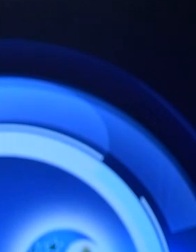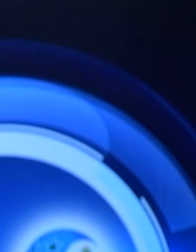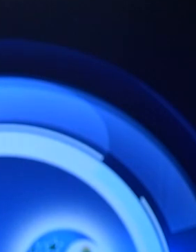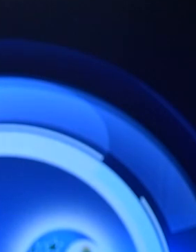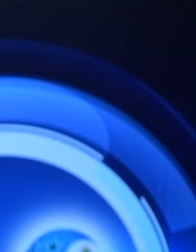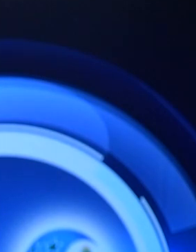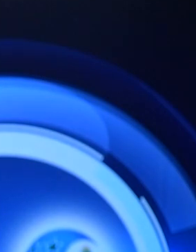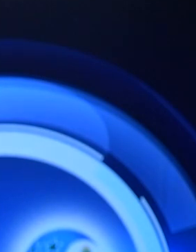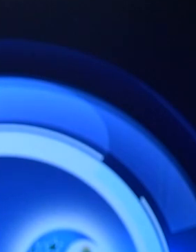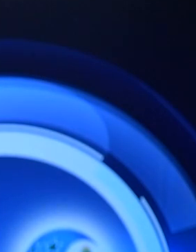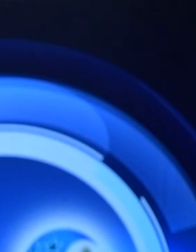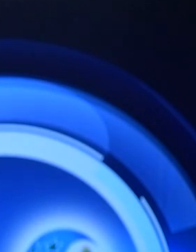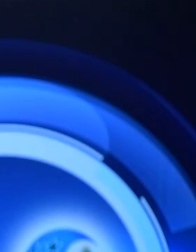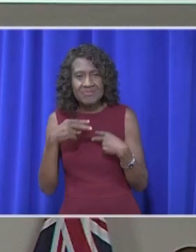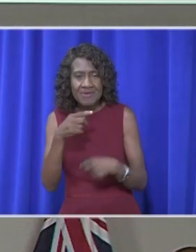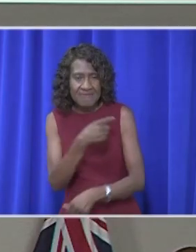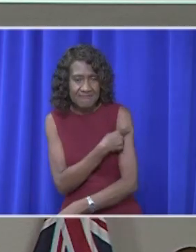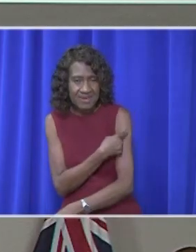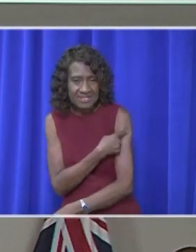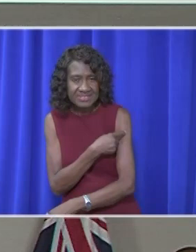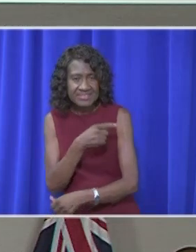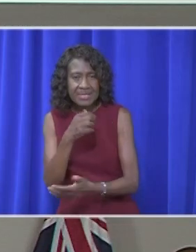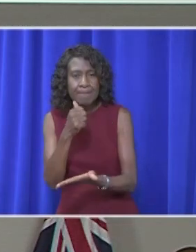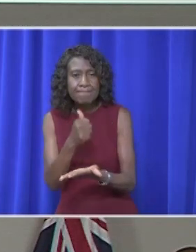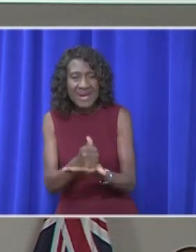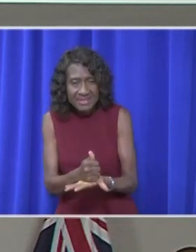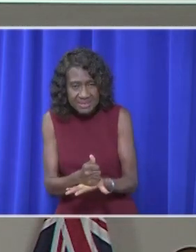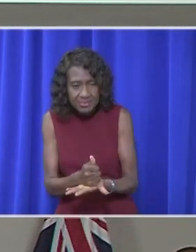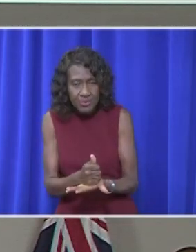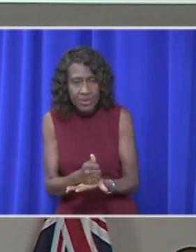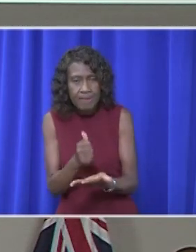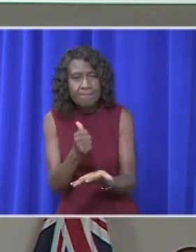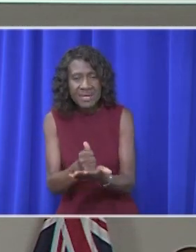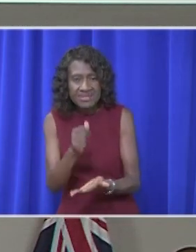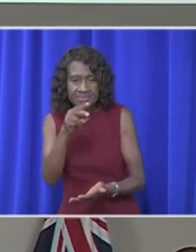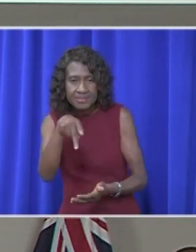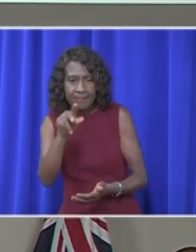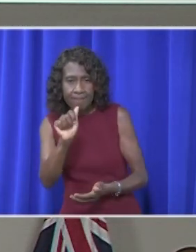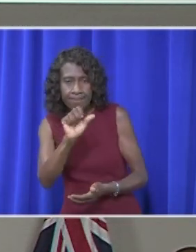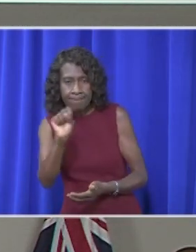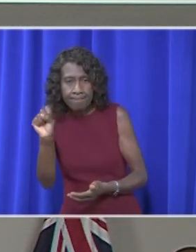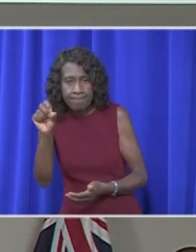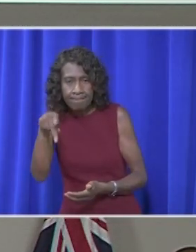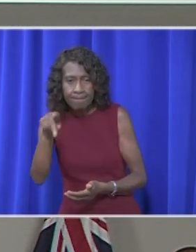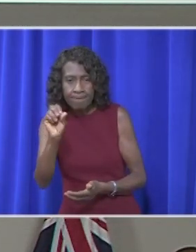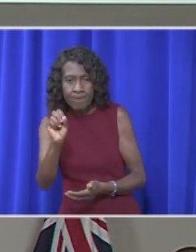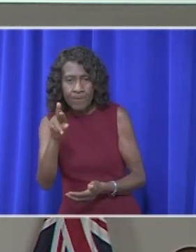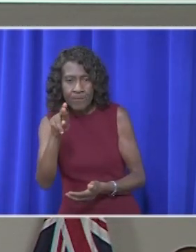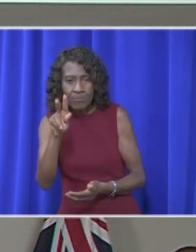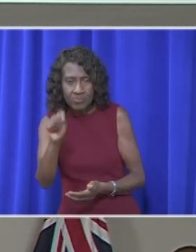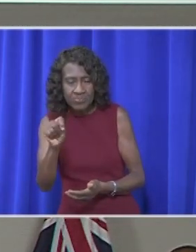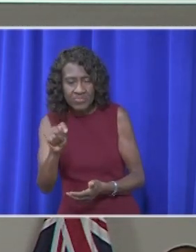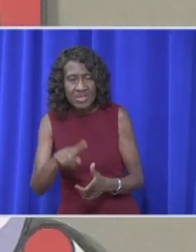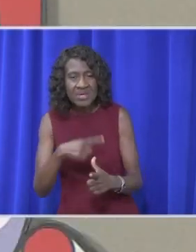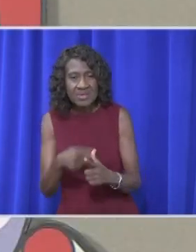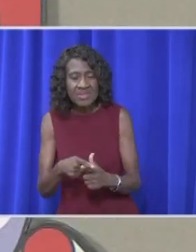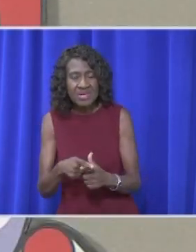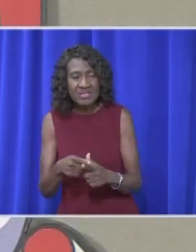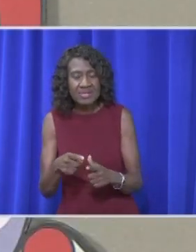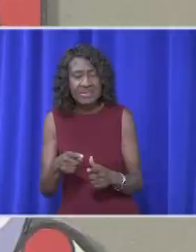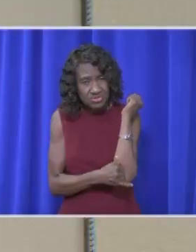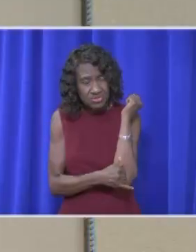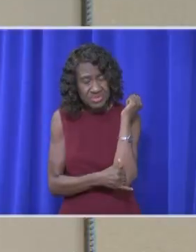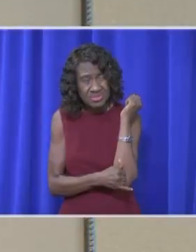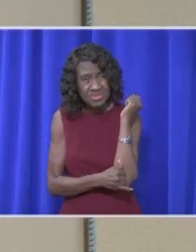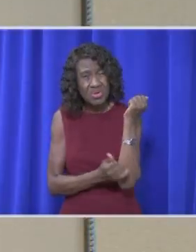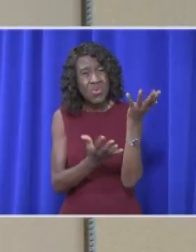government officials held their first press briefing to discuss the latest on COVID-19 and other matters, from tourism to finance. Here are the